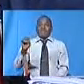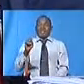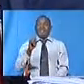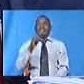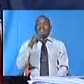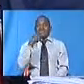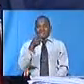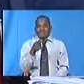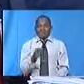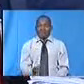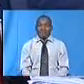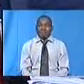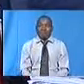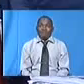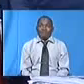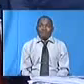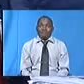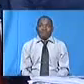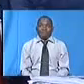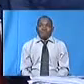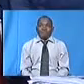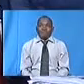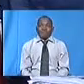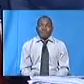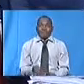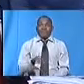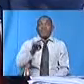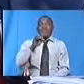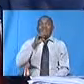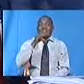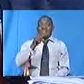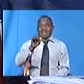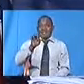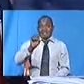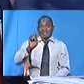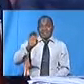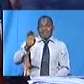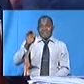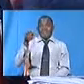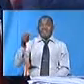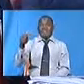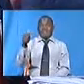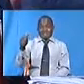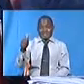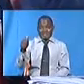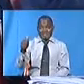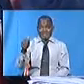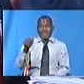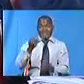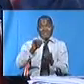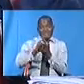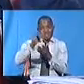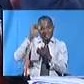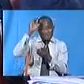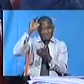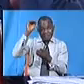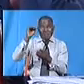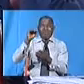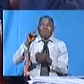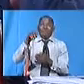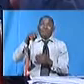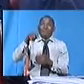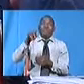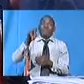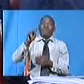court, that the Electoral Commission, Boatia Dacon was the